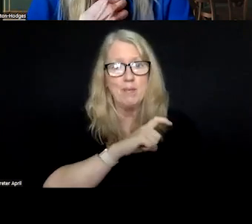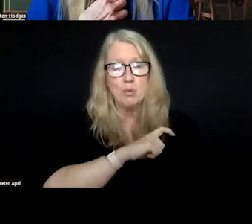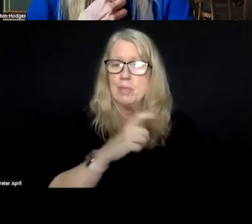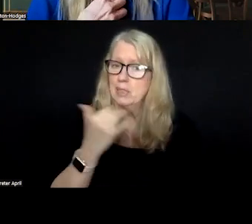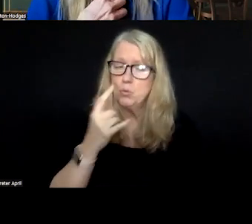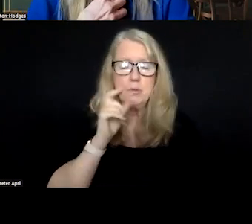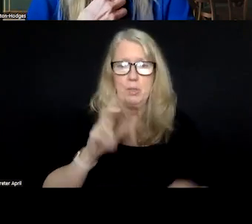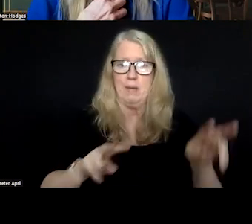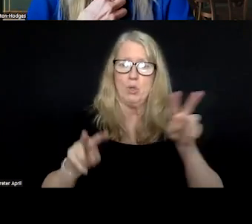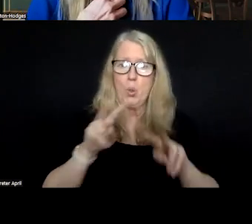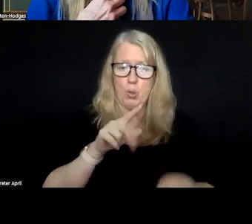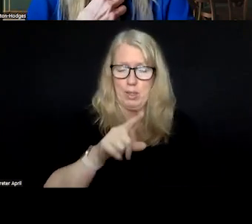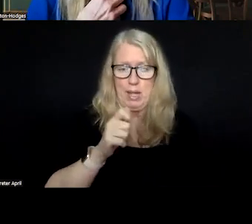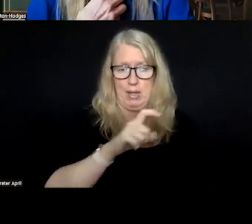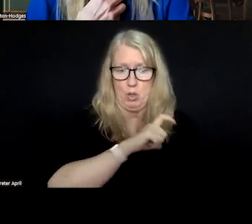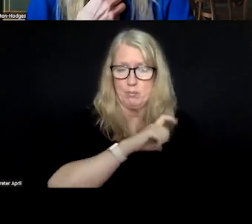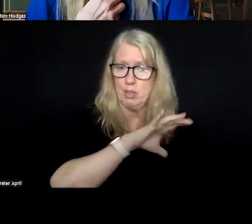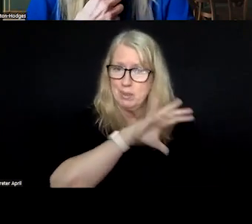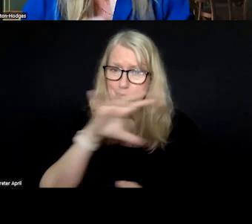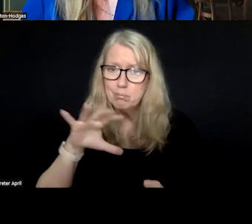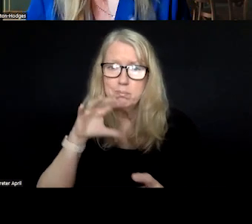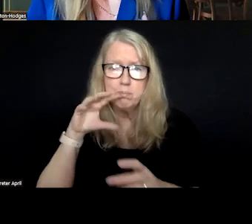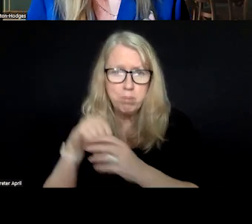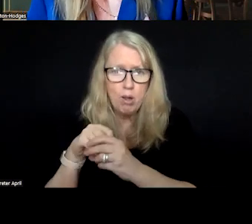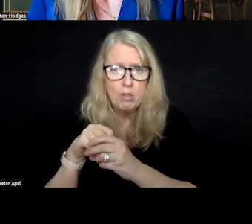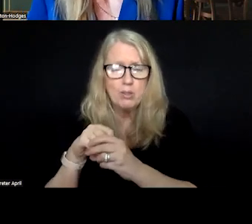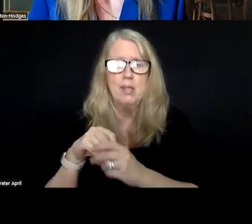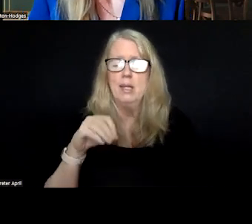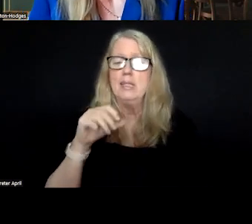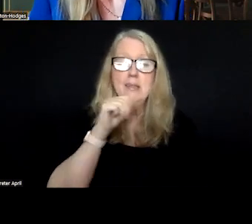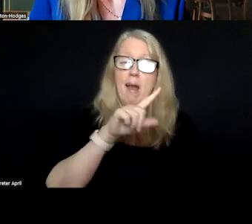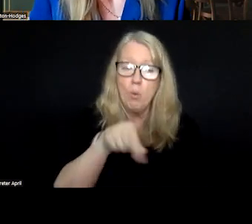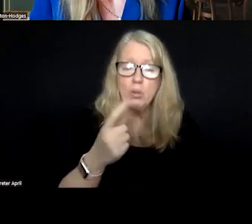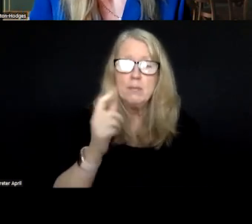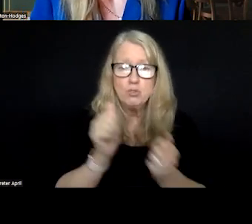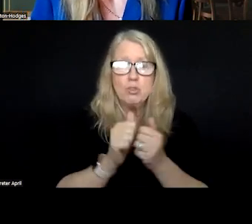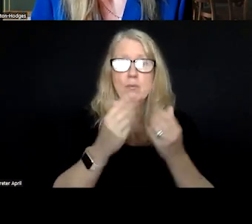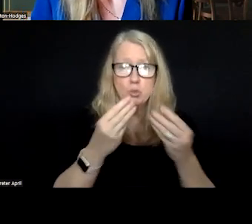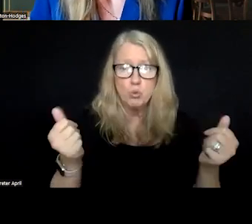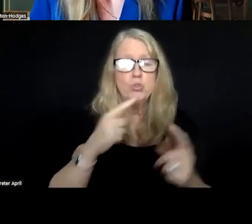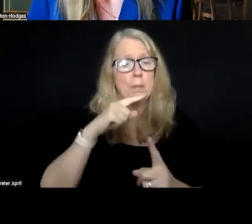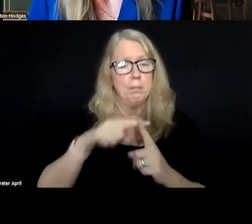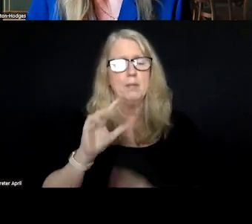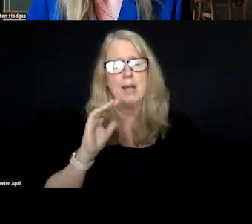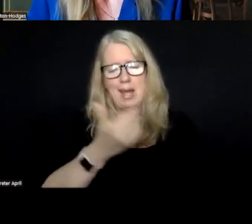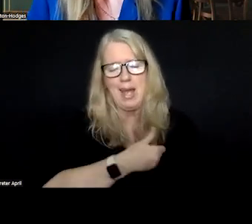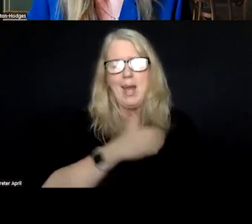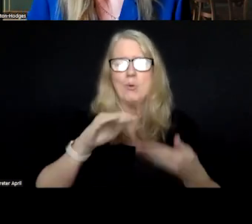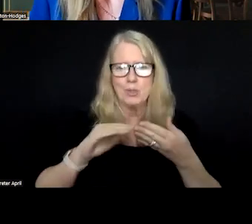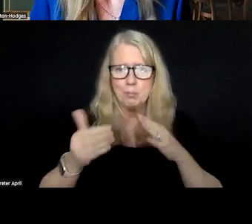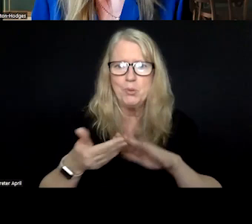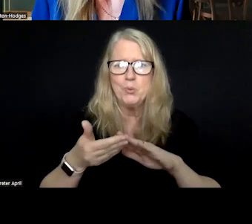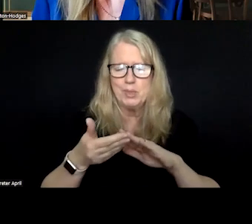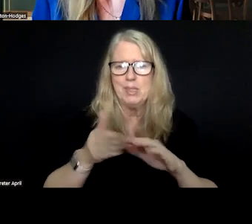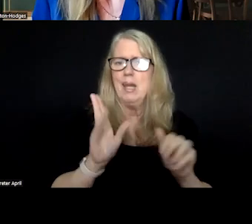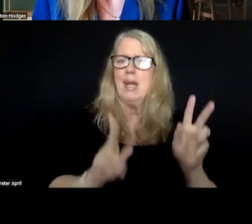to look at law enforcement as part of not only the solution, but part of our community and part of the group